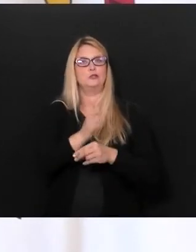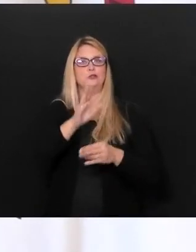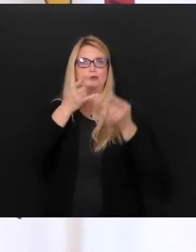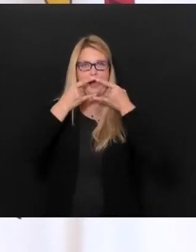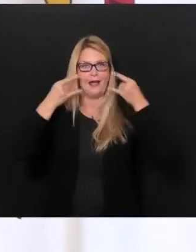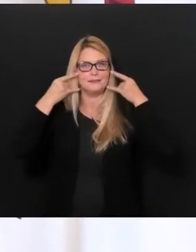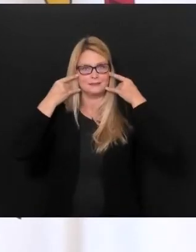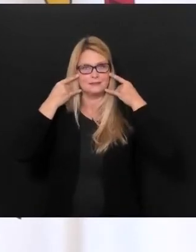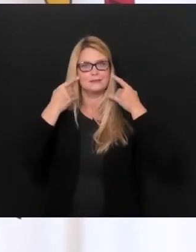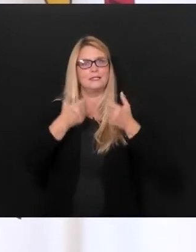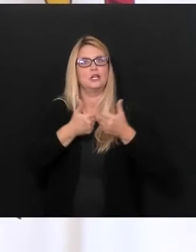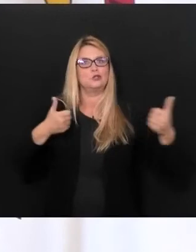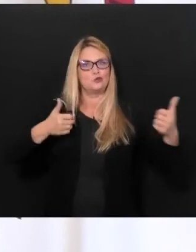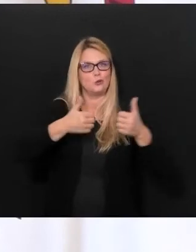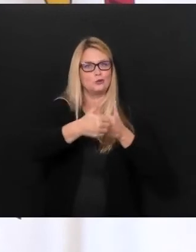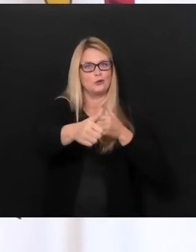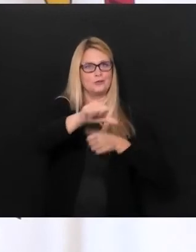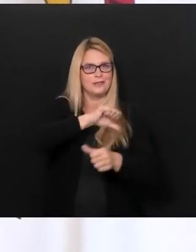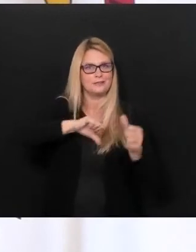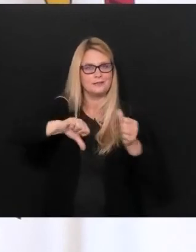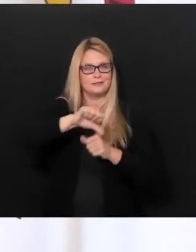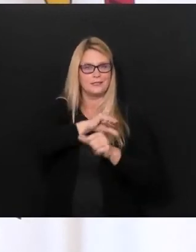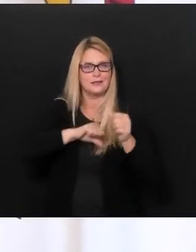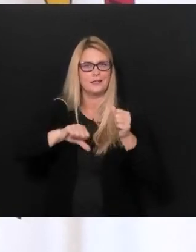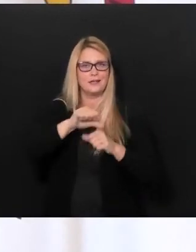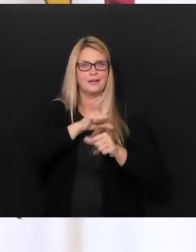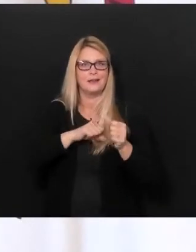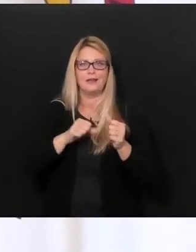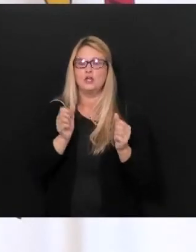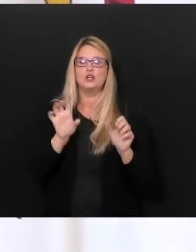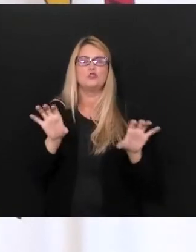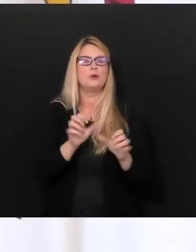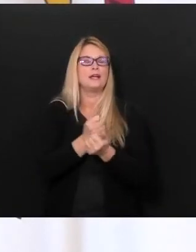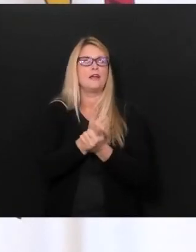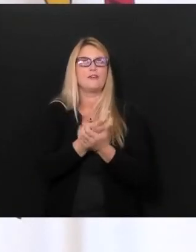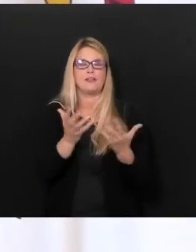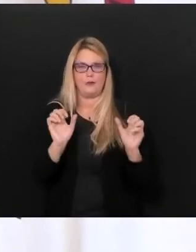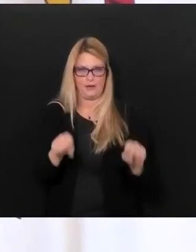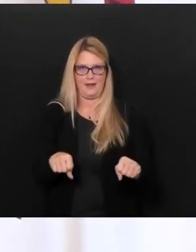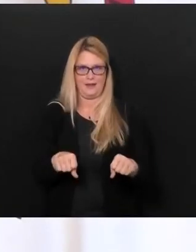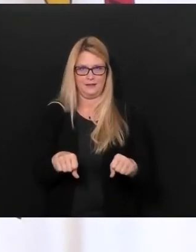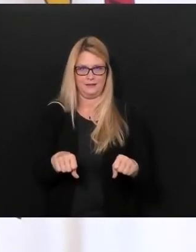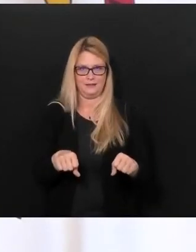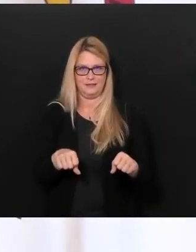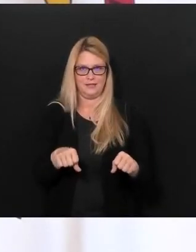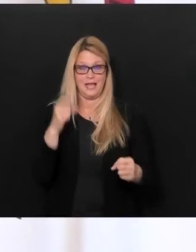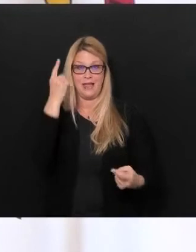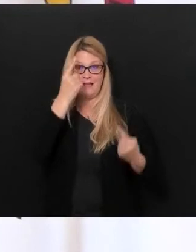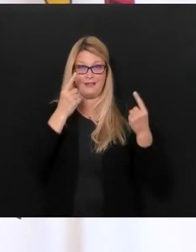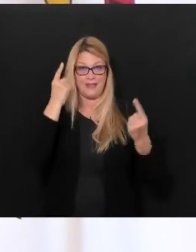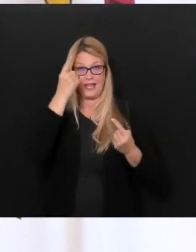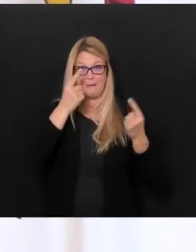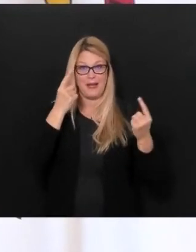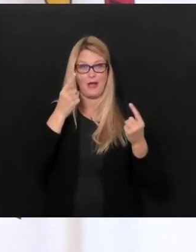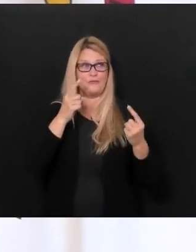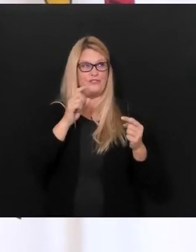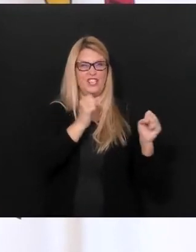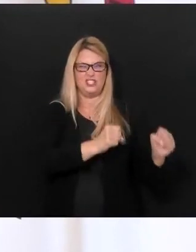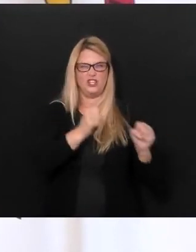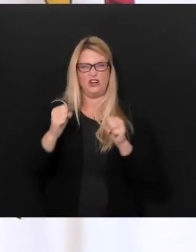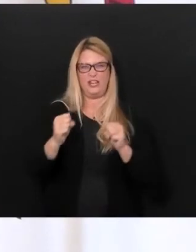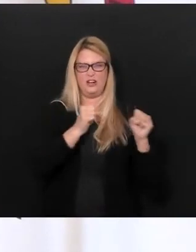mask and the social distancing and doing everything we possibly can. Think about those little cheerleaders out